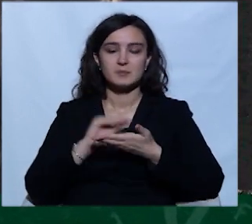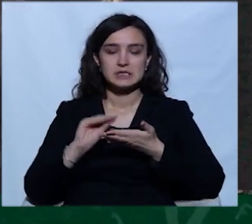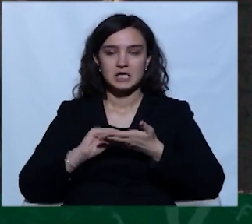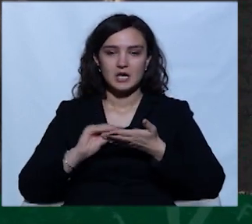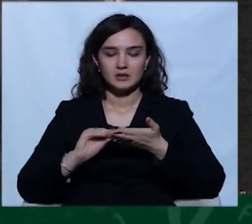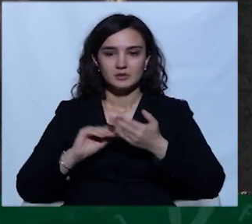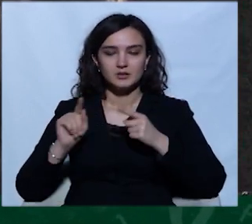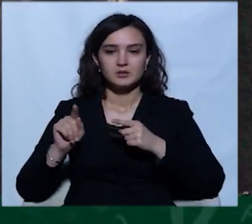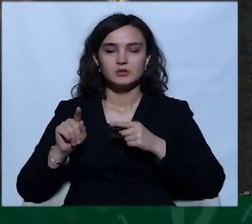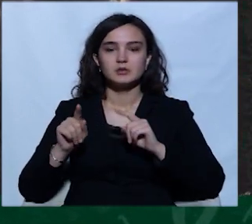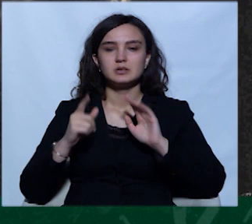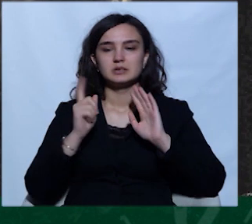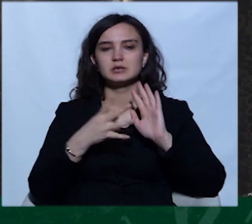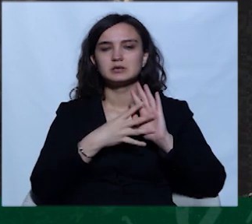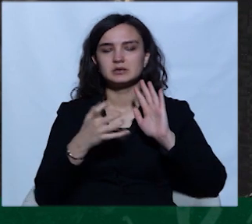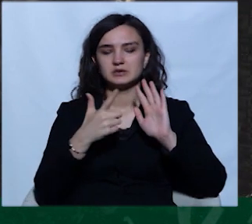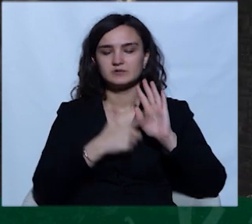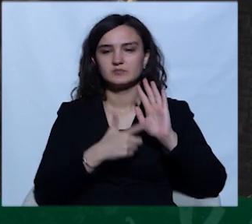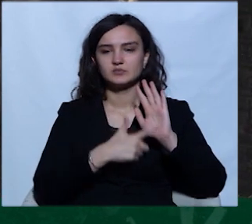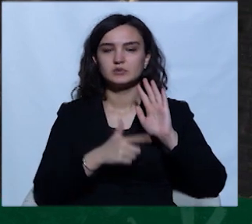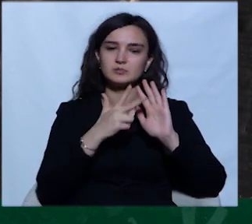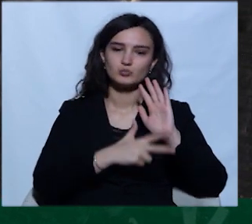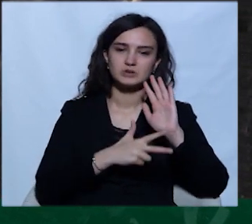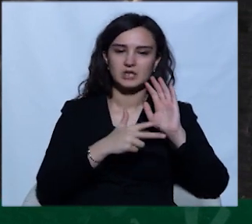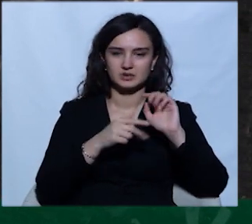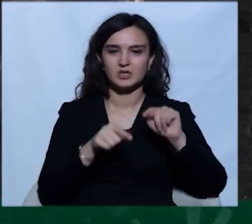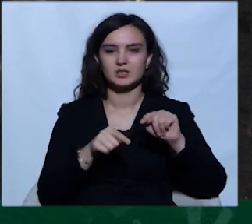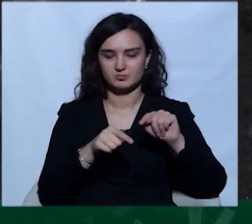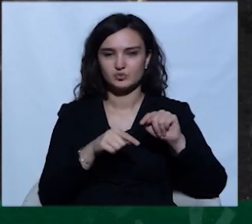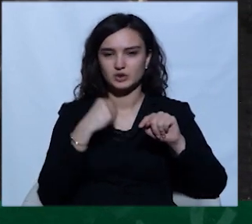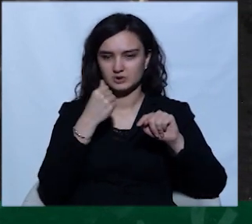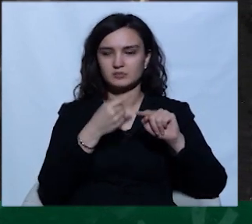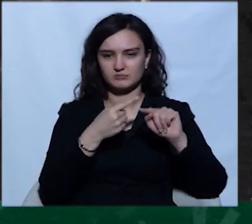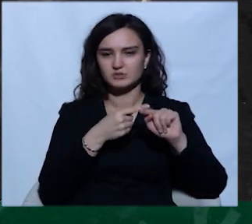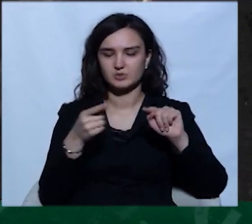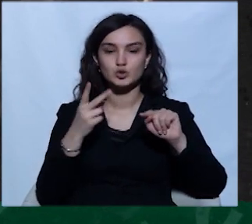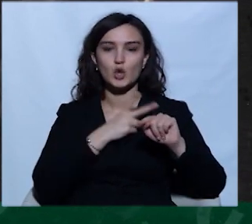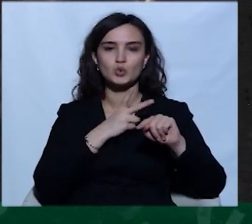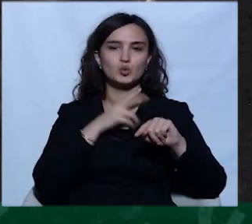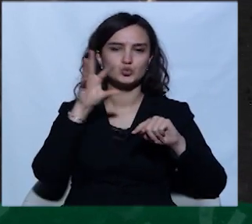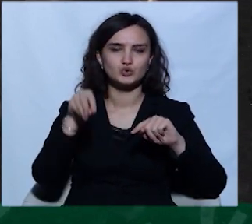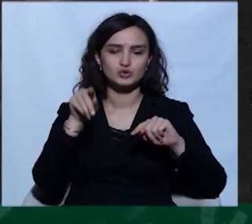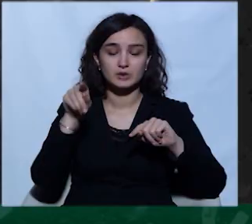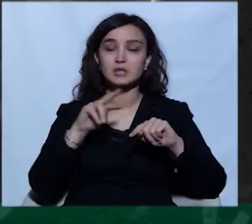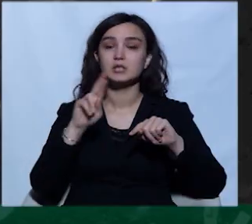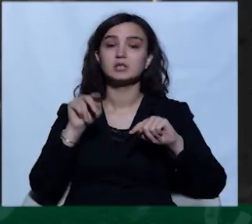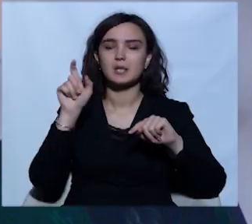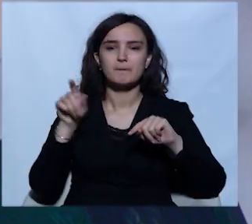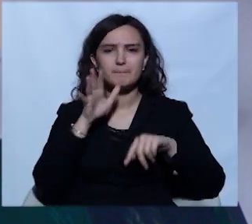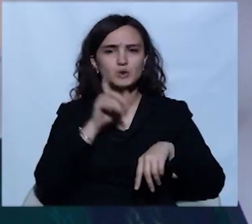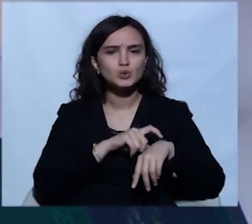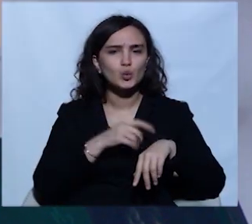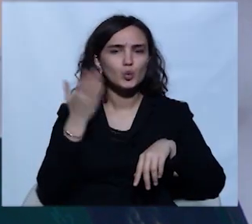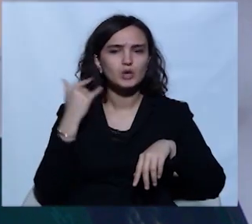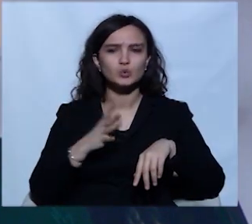in the late 17th and early 18th century. He comes from London, and it is the time